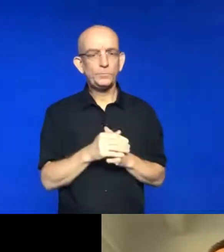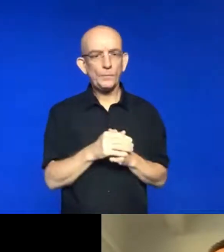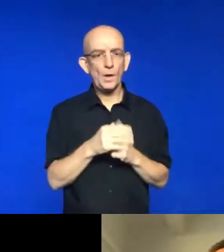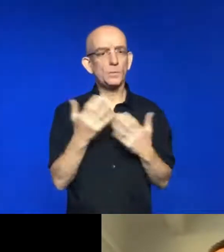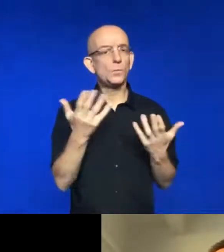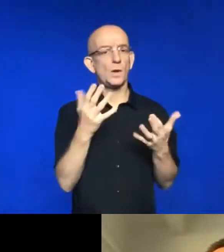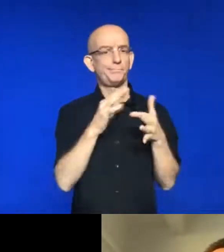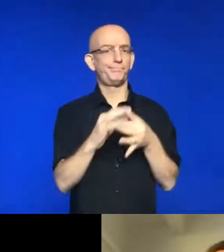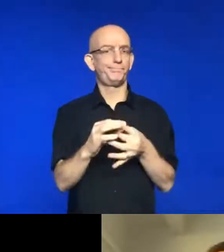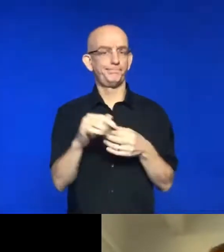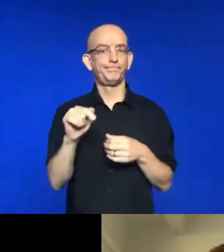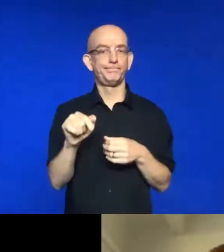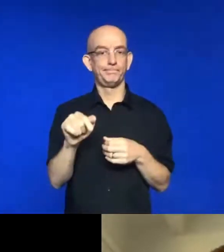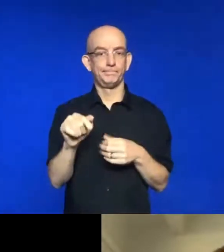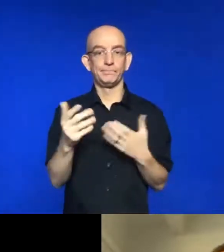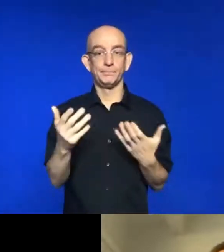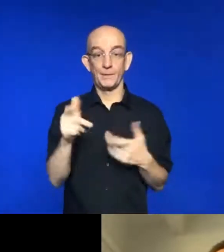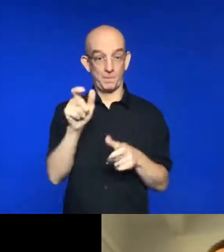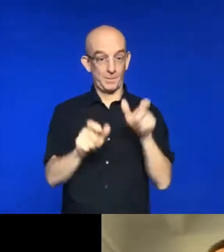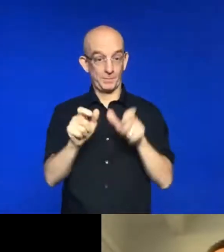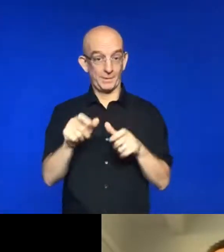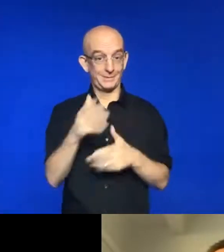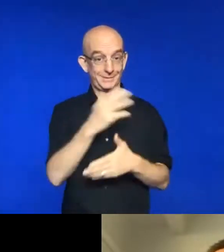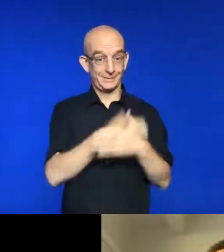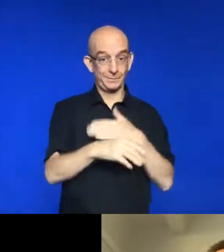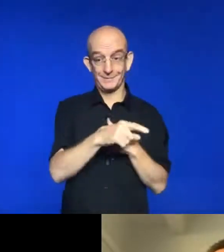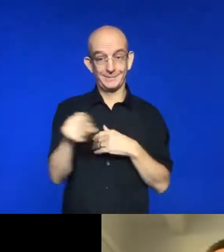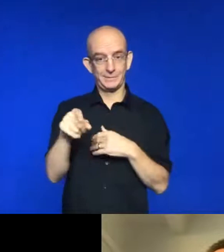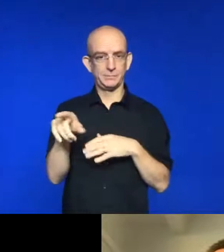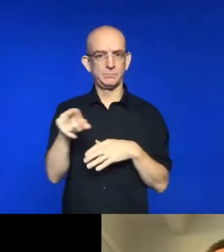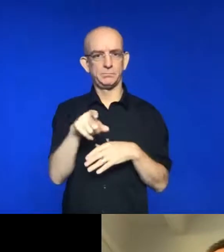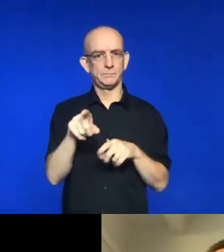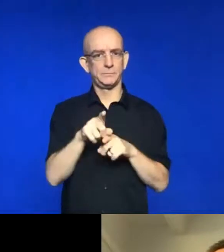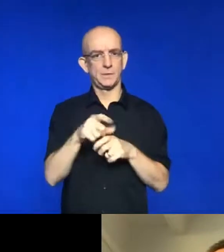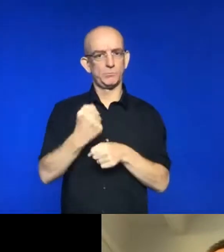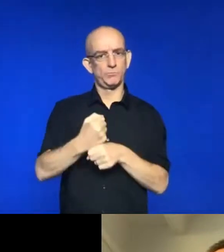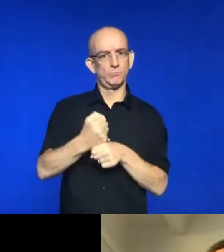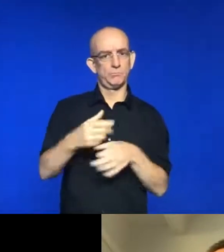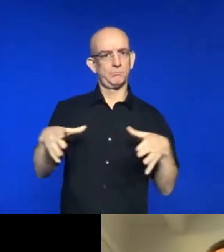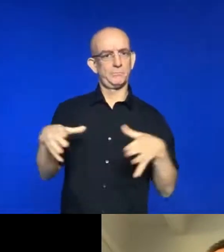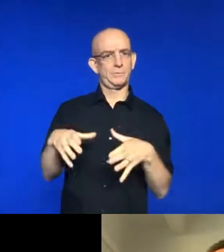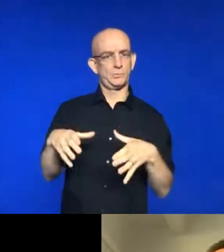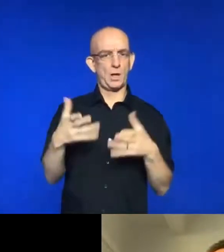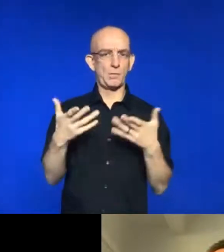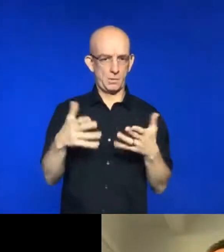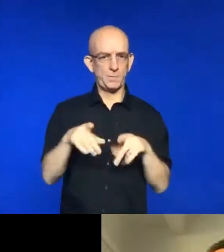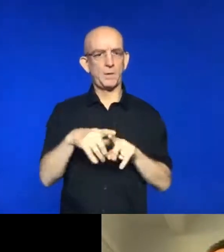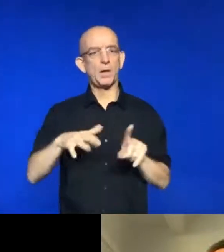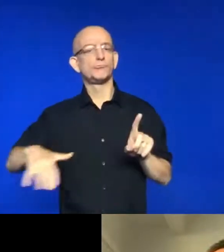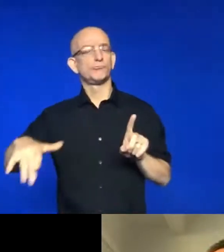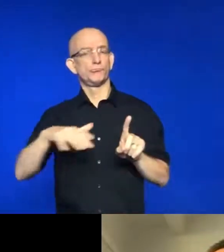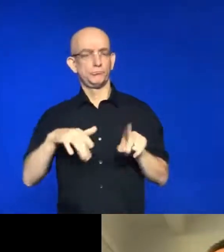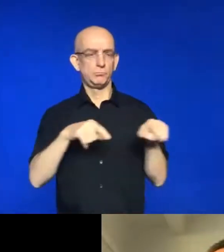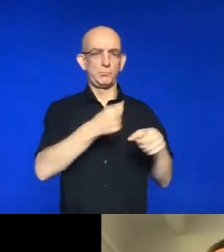of the economy, but also in the informal sector of the labor market, because all these services, all